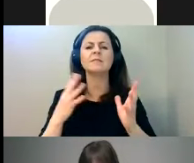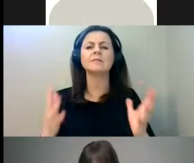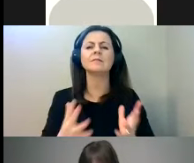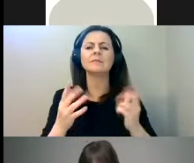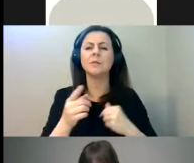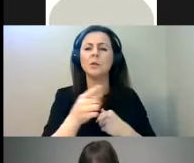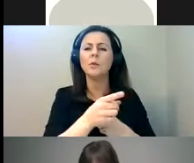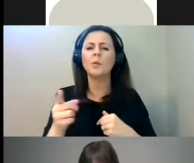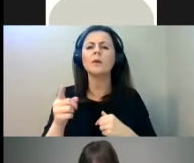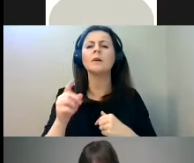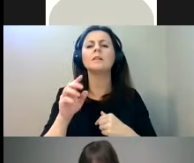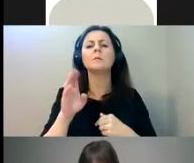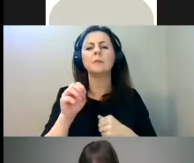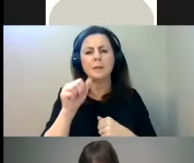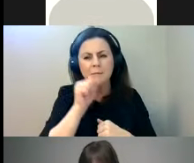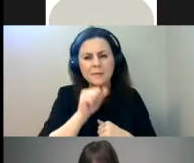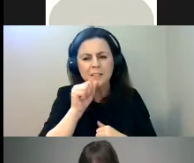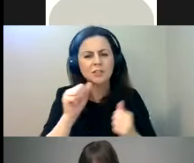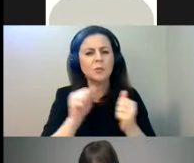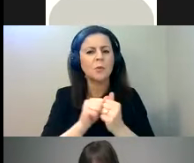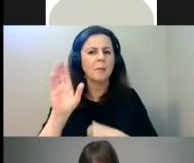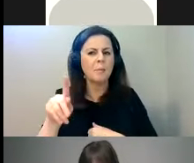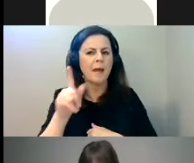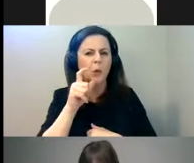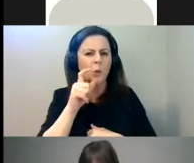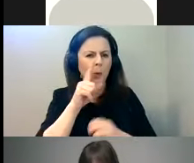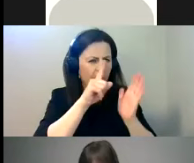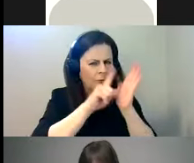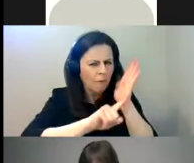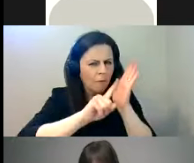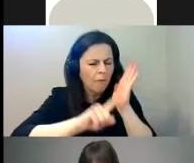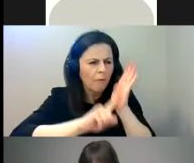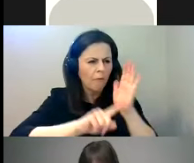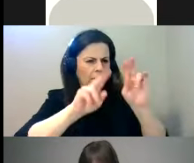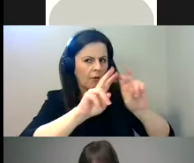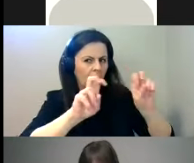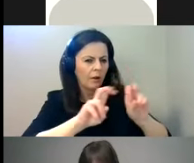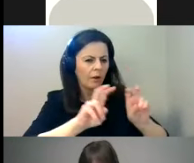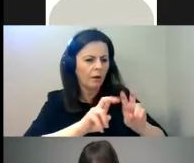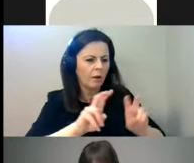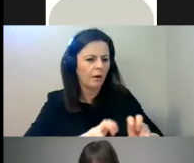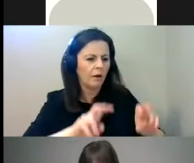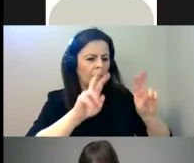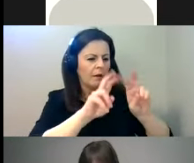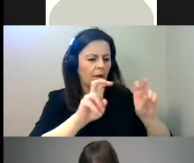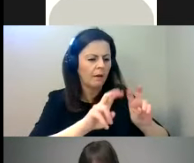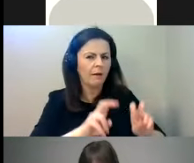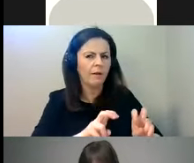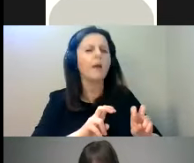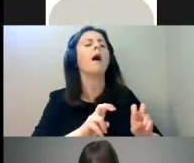any institution who may be taking a little bit of time to make sure they're comfortable to rely on your power of attorney